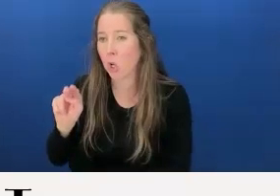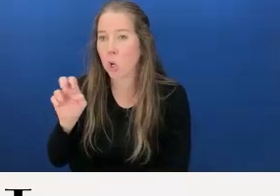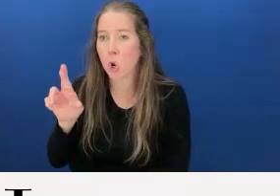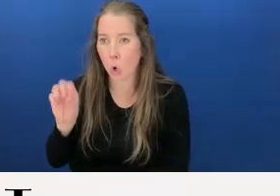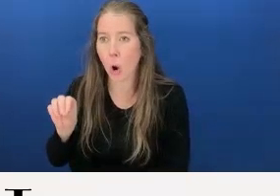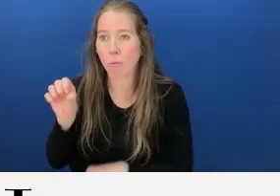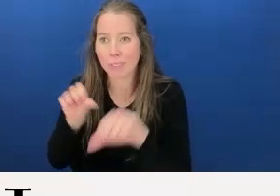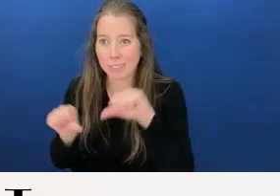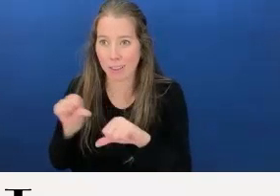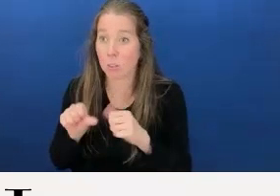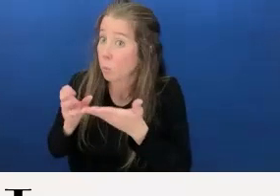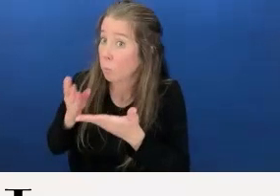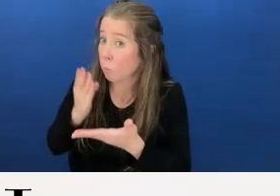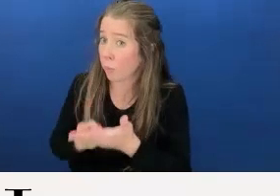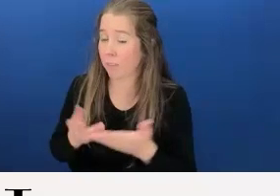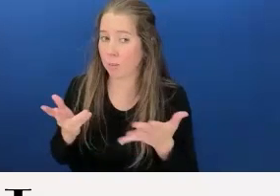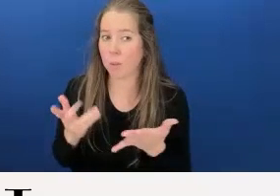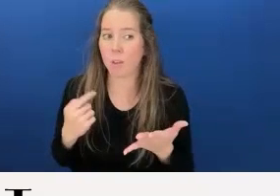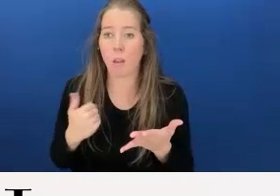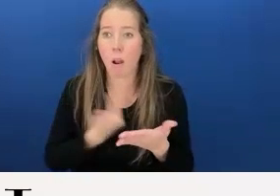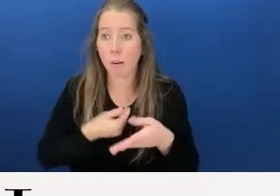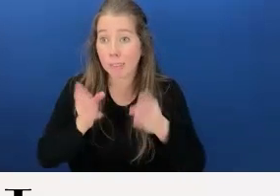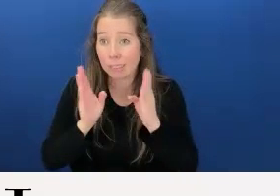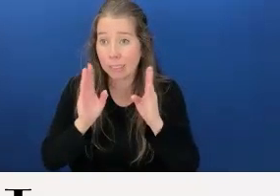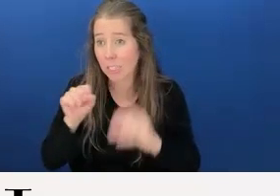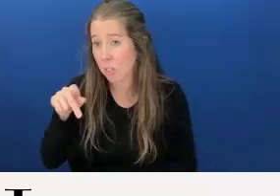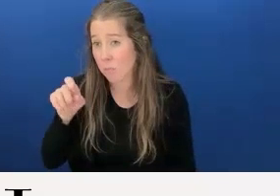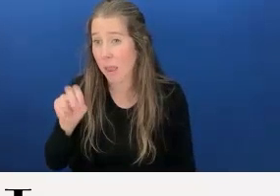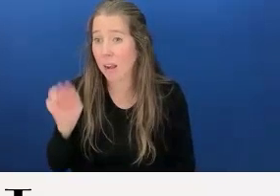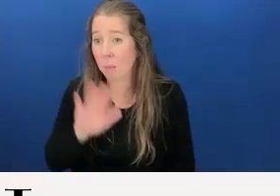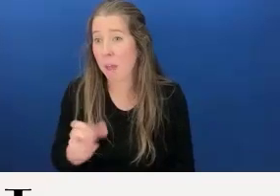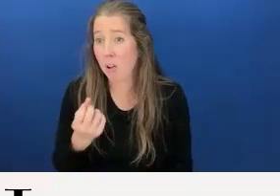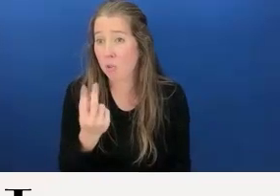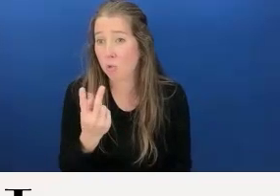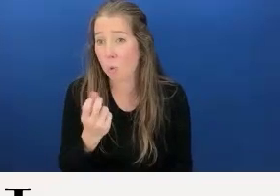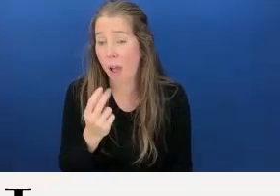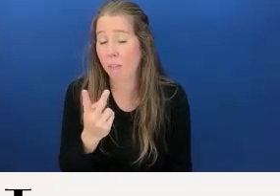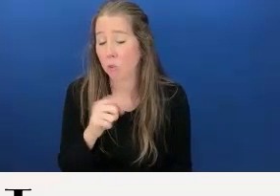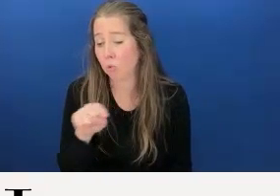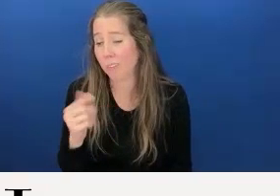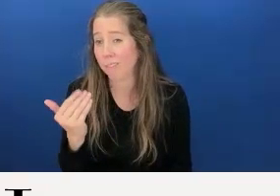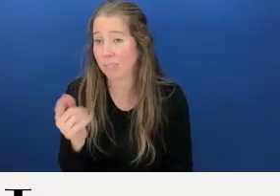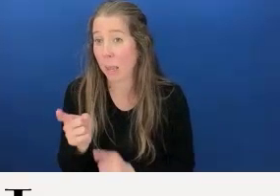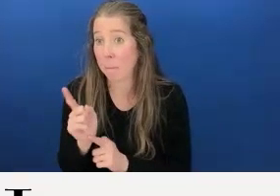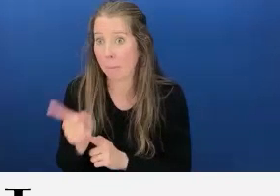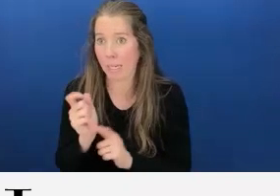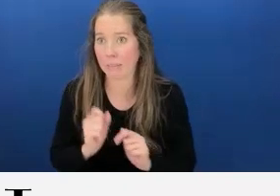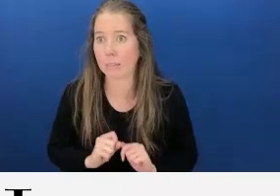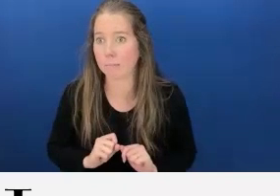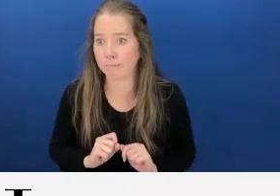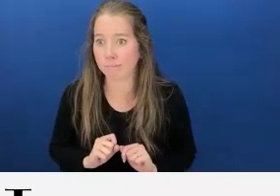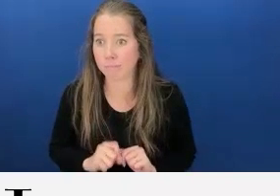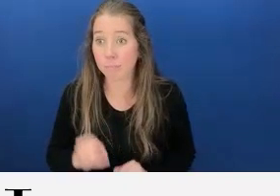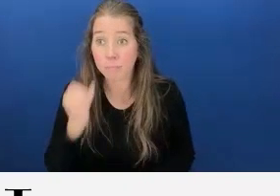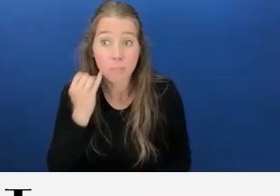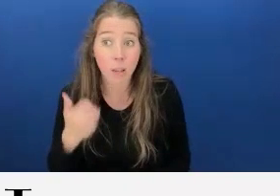is proven that our attention span is about 12 to 15 minutes. And if you have